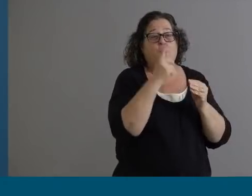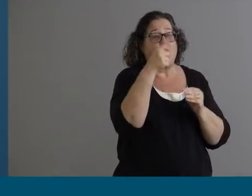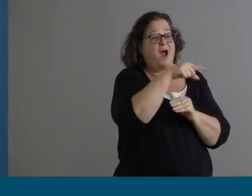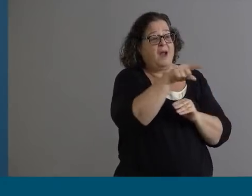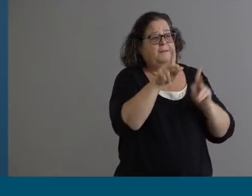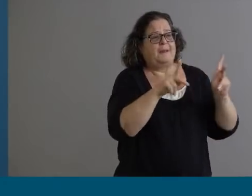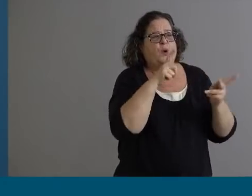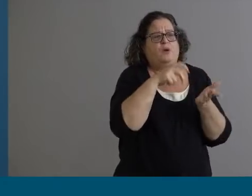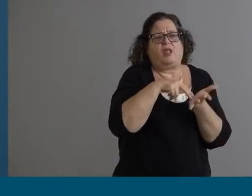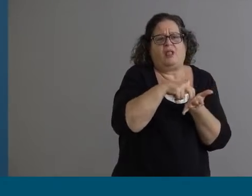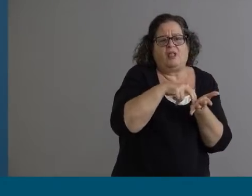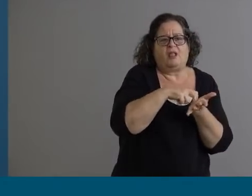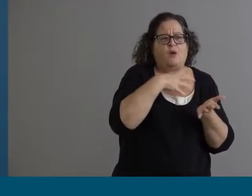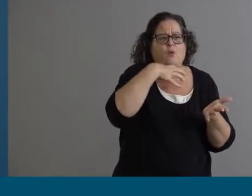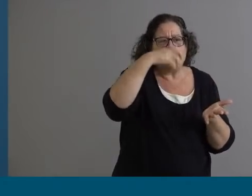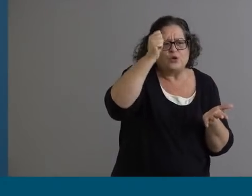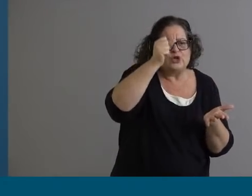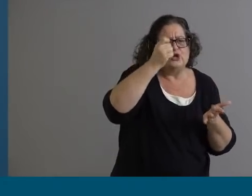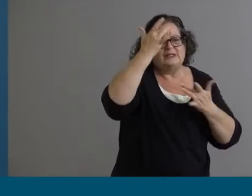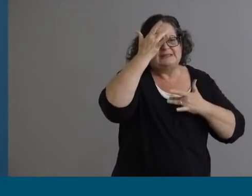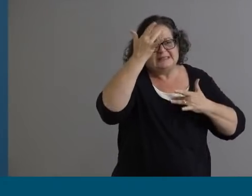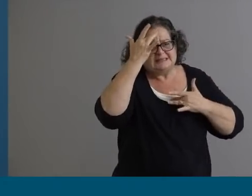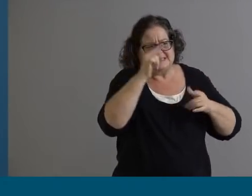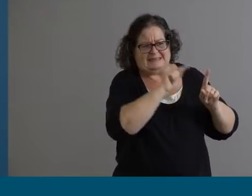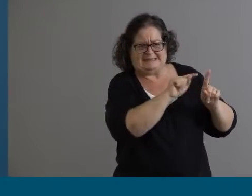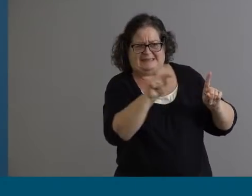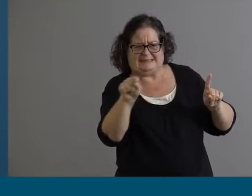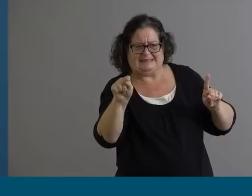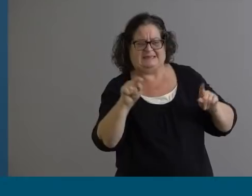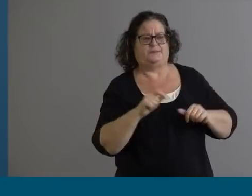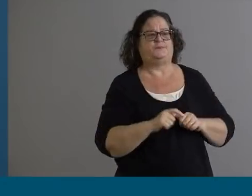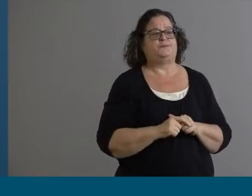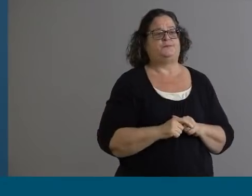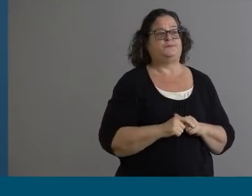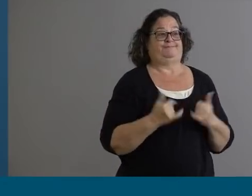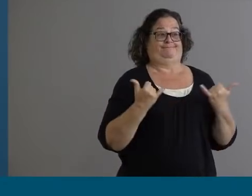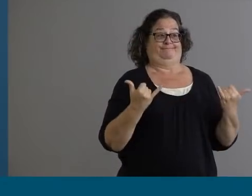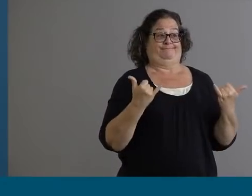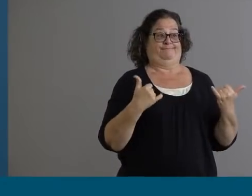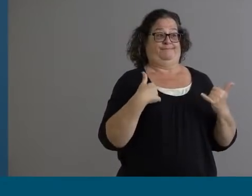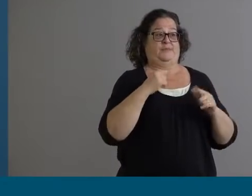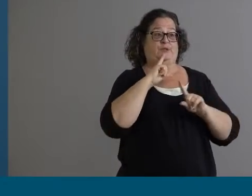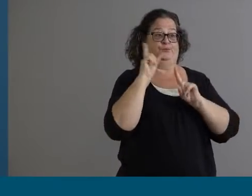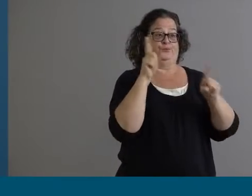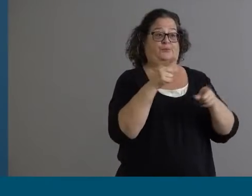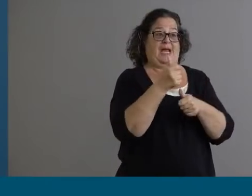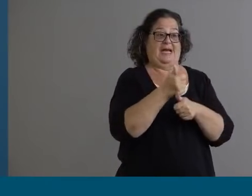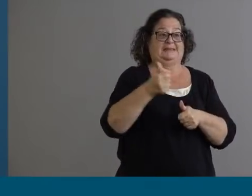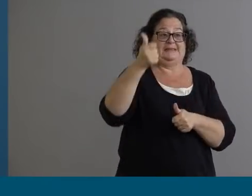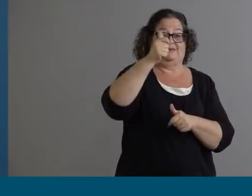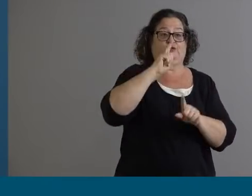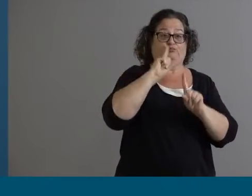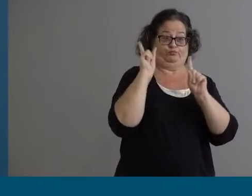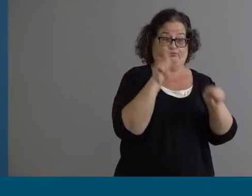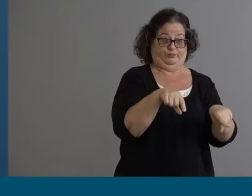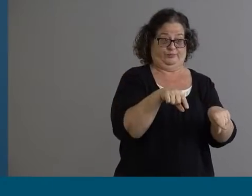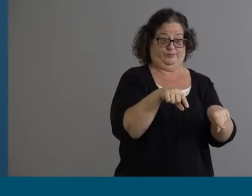Today, there's a new executive order that will limit indoor dining to less